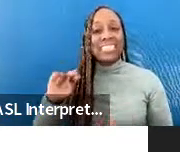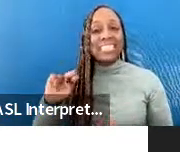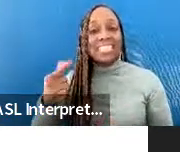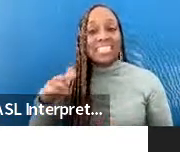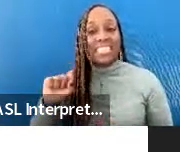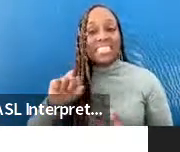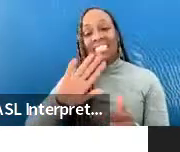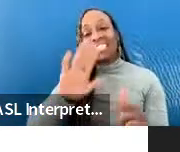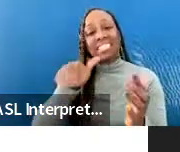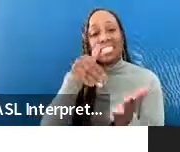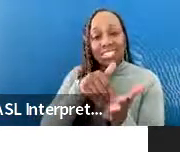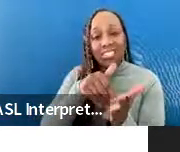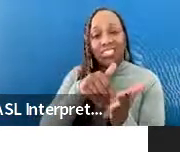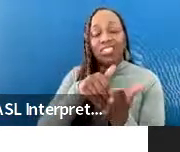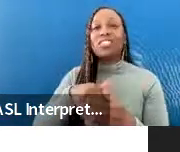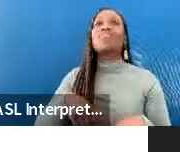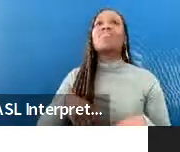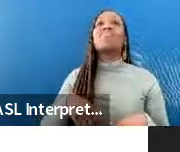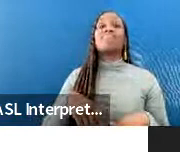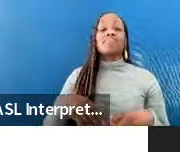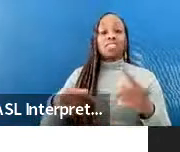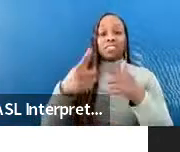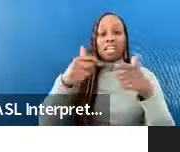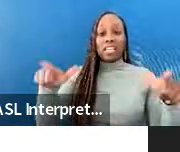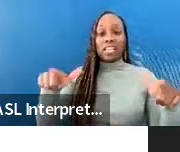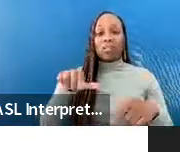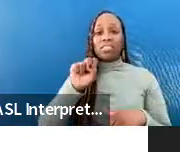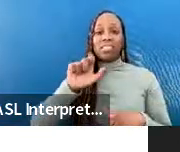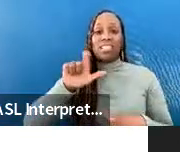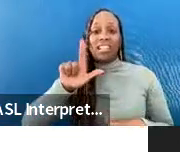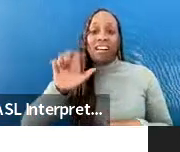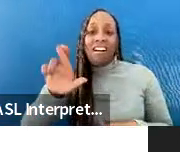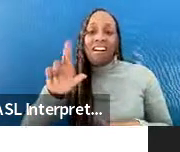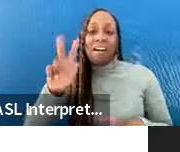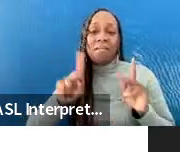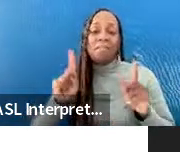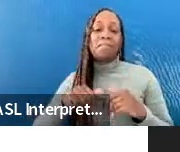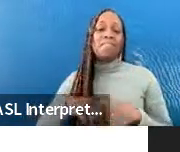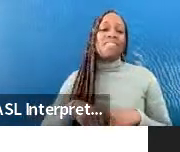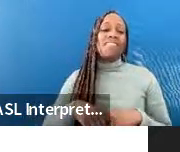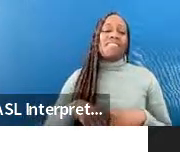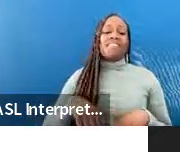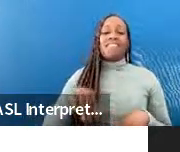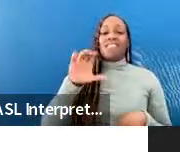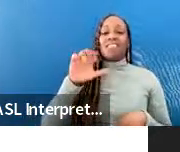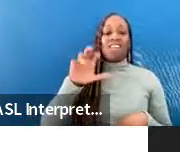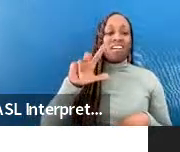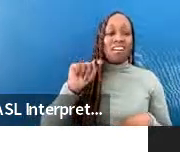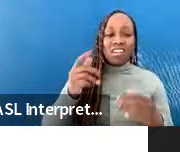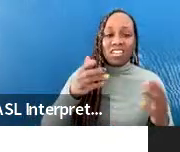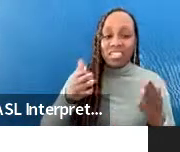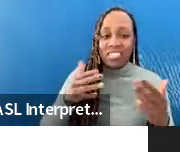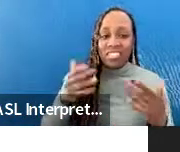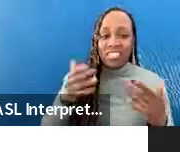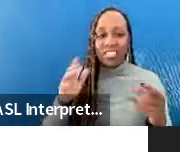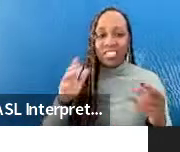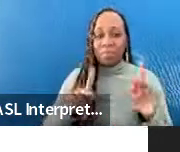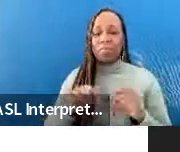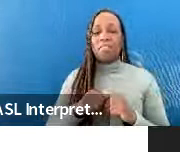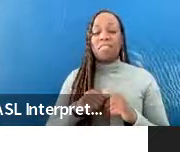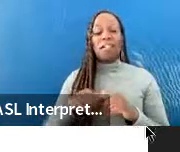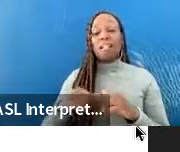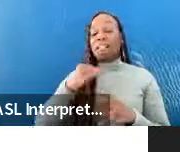our sign language resources folks, and our CART services folks, and last but not